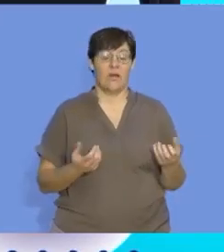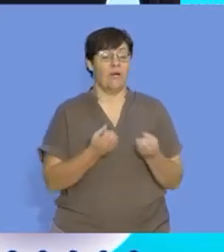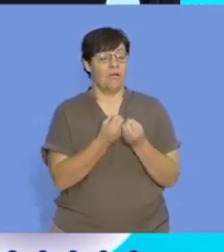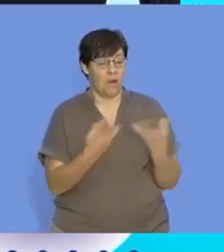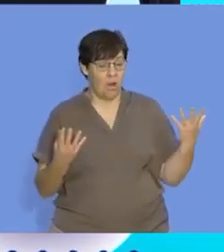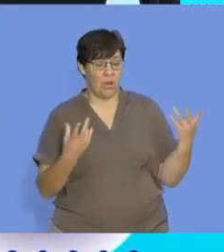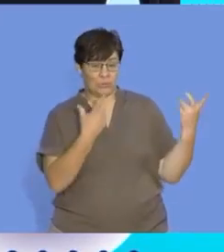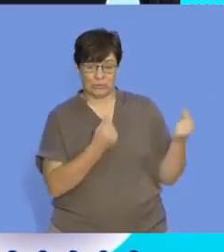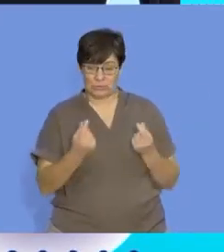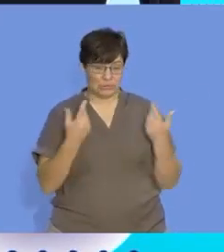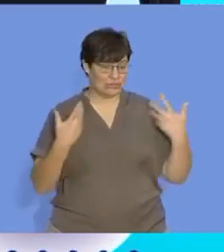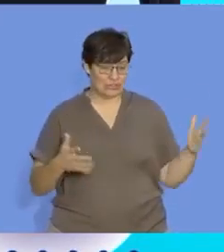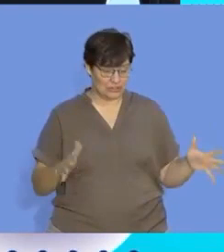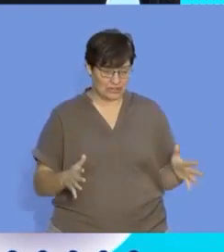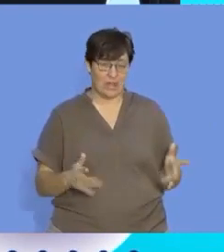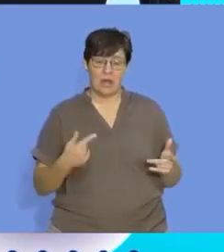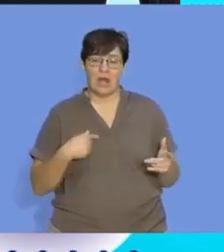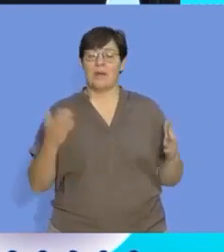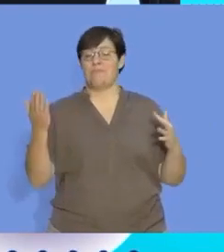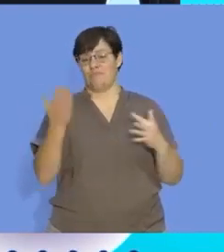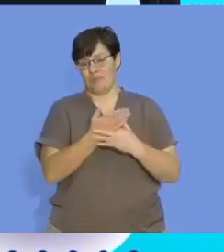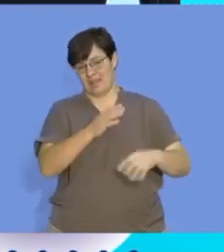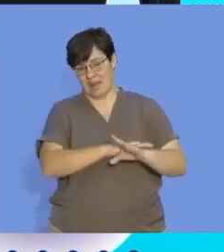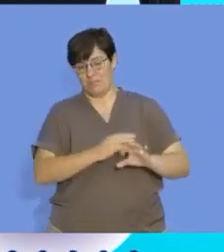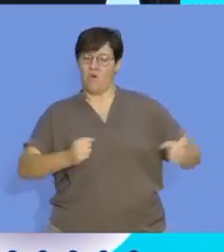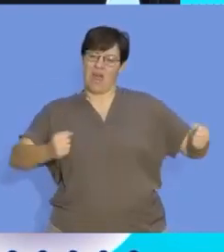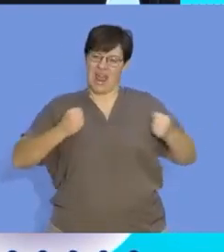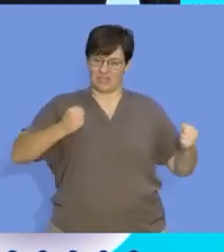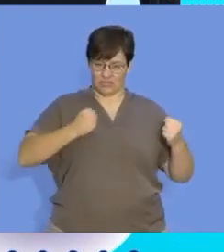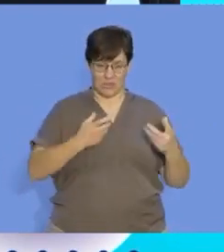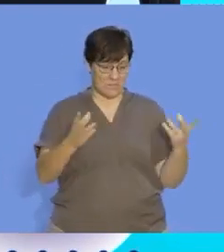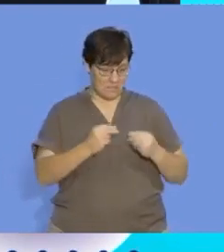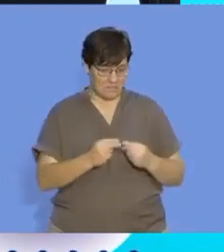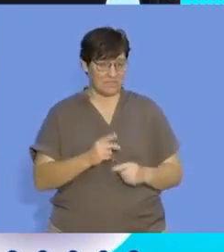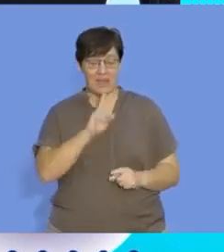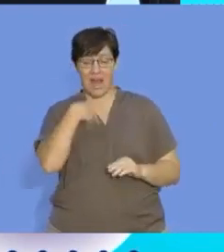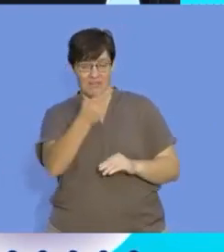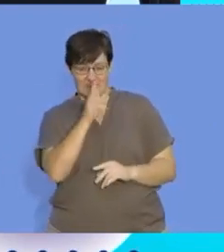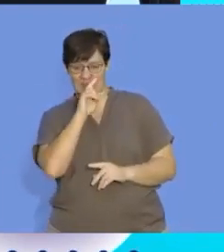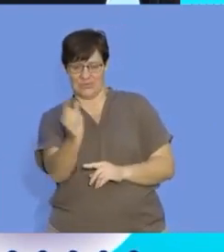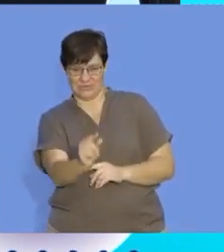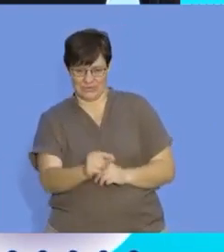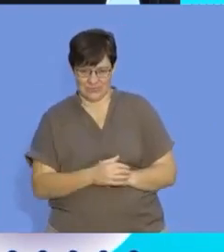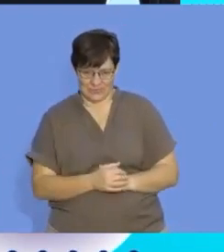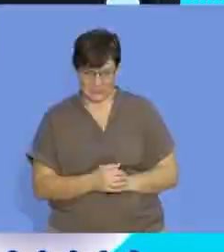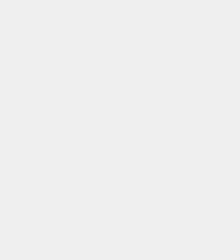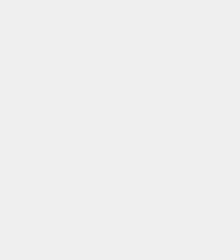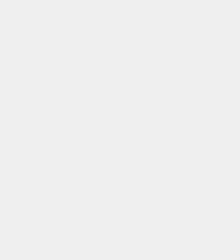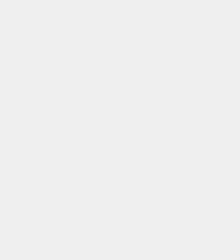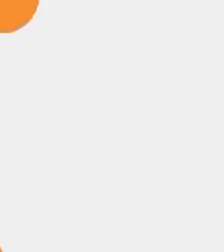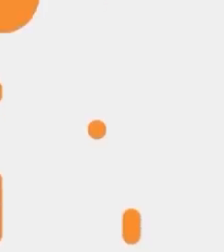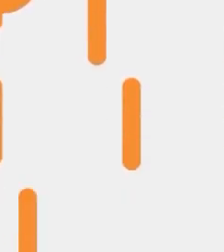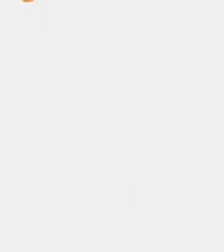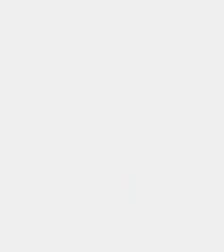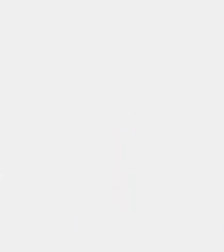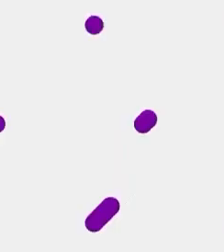work. It's now time to refresh, to gain some more energy for the next section, so I'll see you in a couple of minutes.